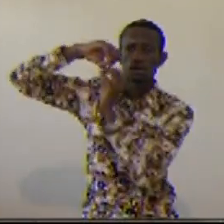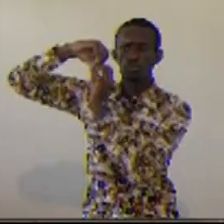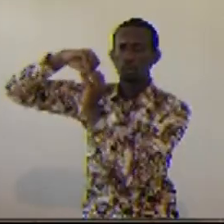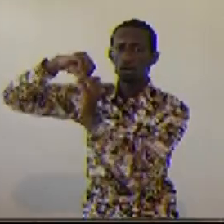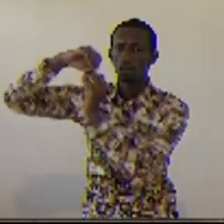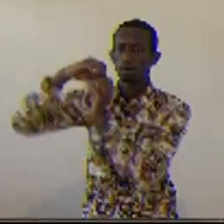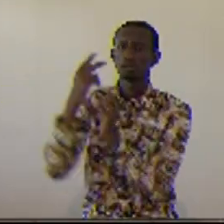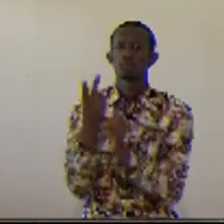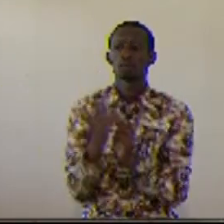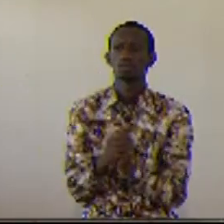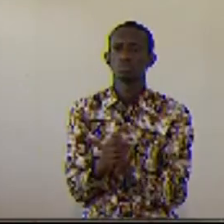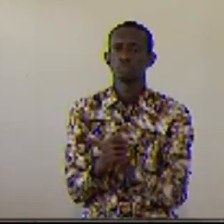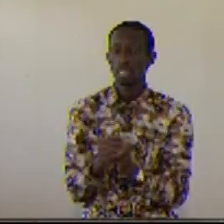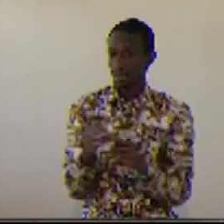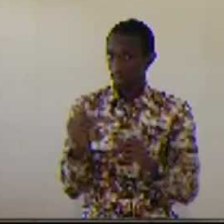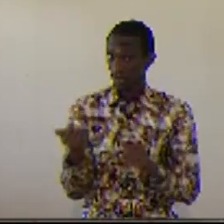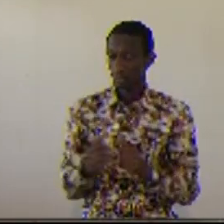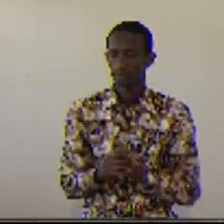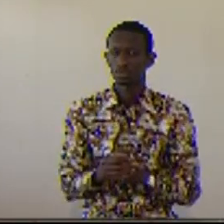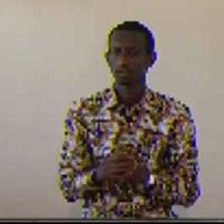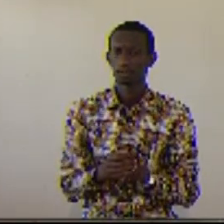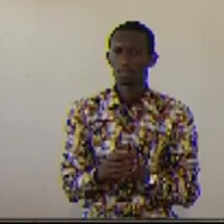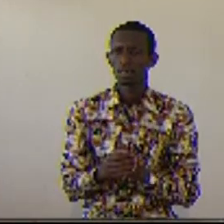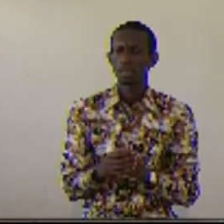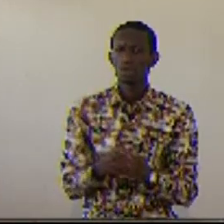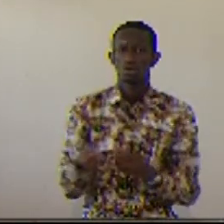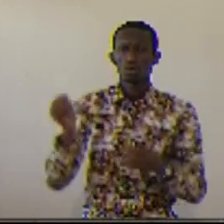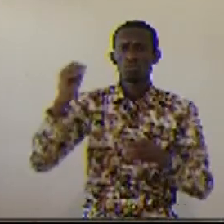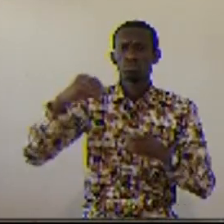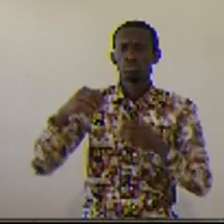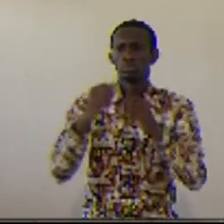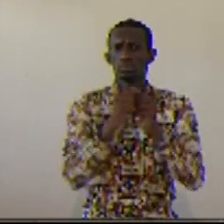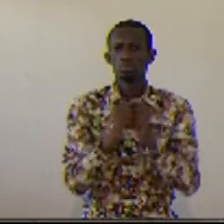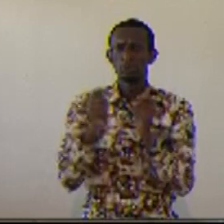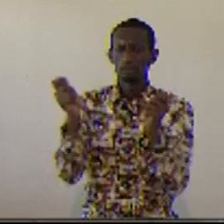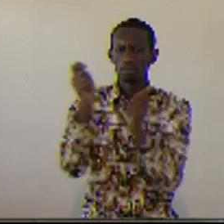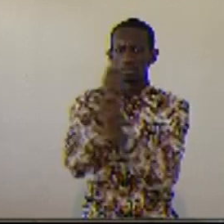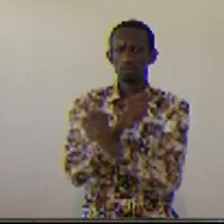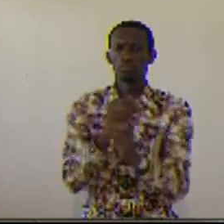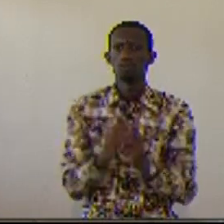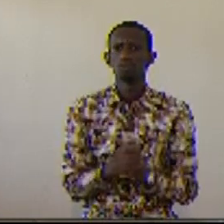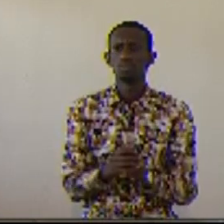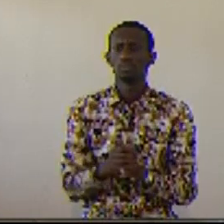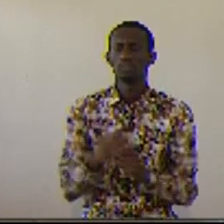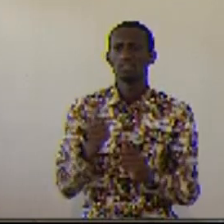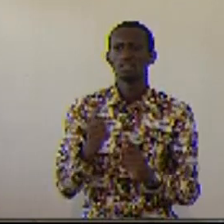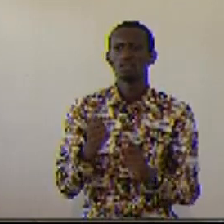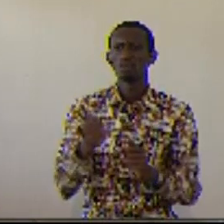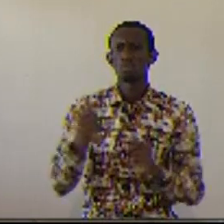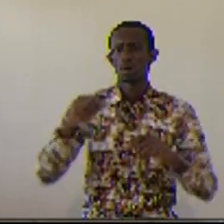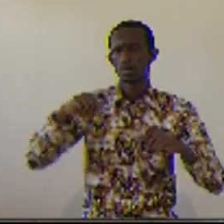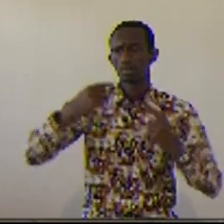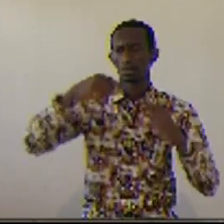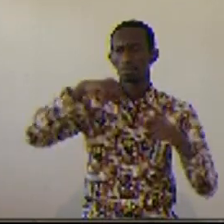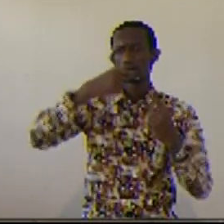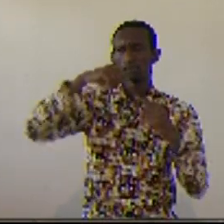laterally placed. And that means that this orbital will overlap with that one.